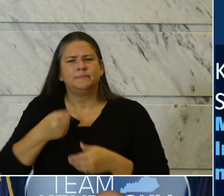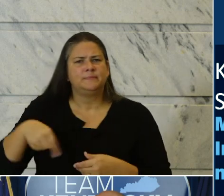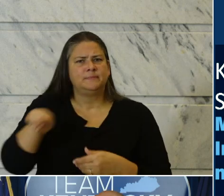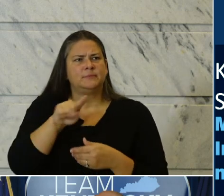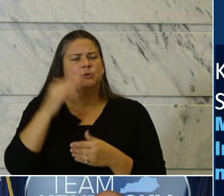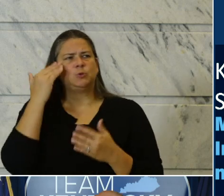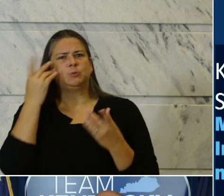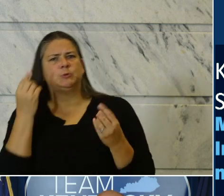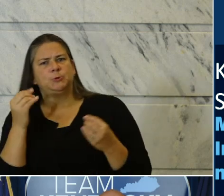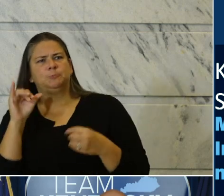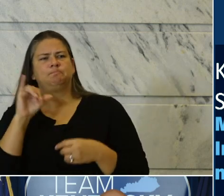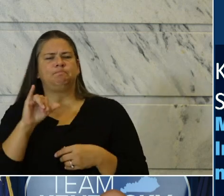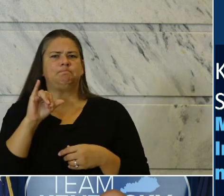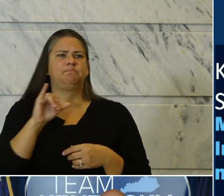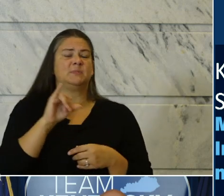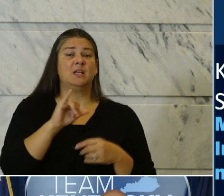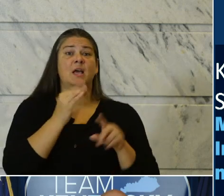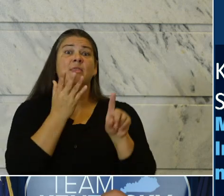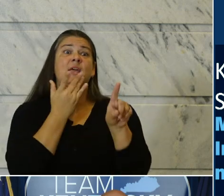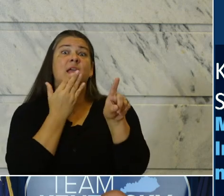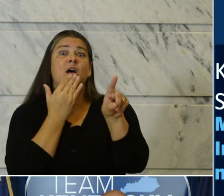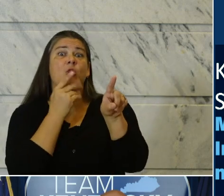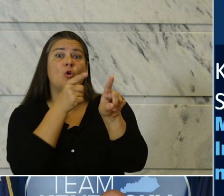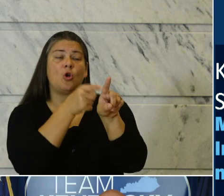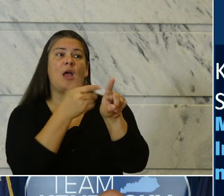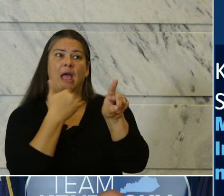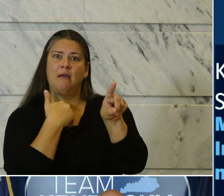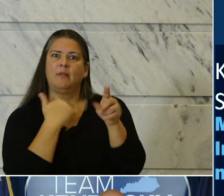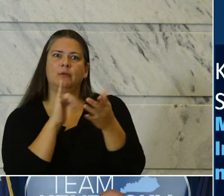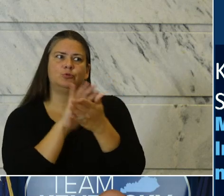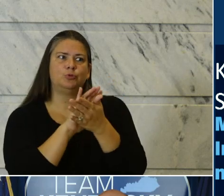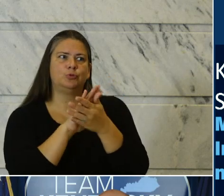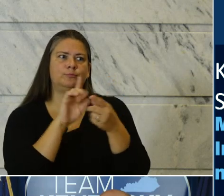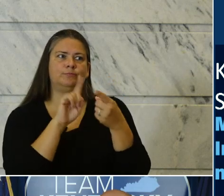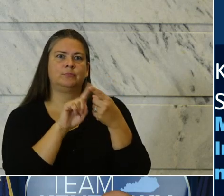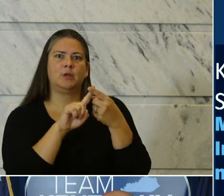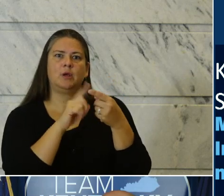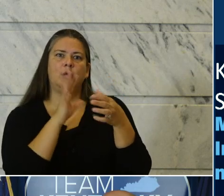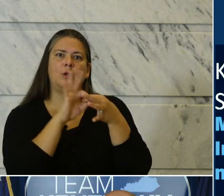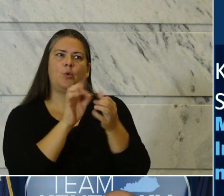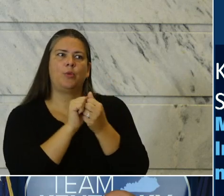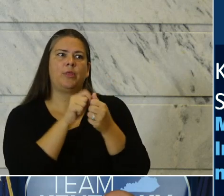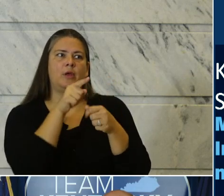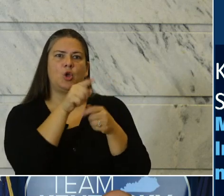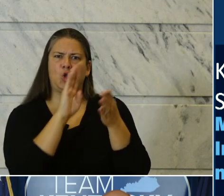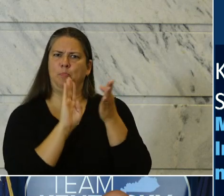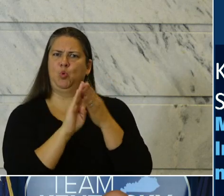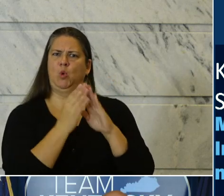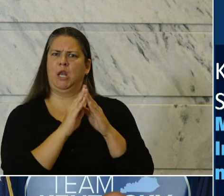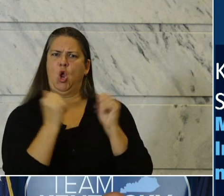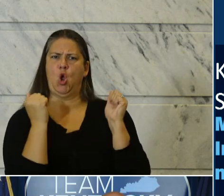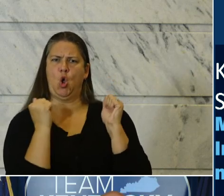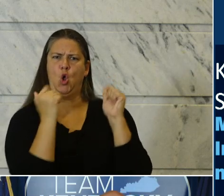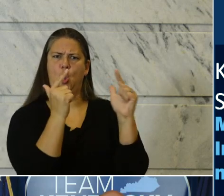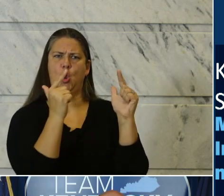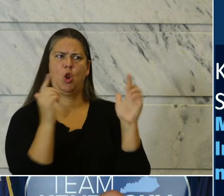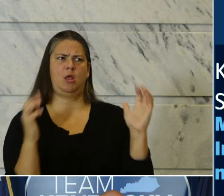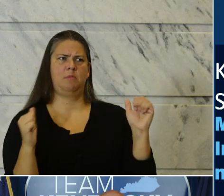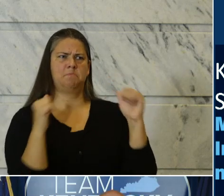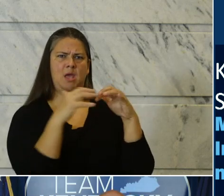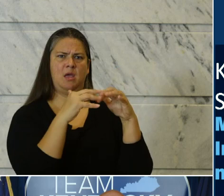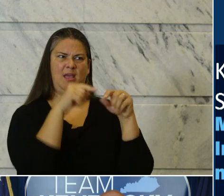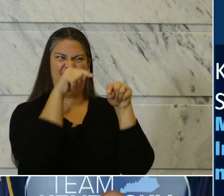homes and businesses and restaurants and bars. The whole community has to come together. It's a community-based